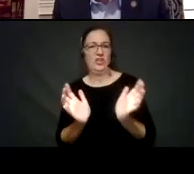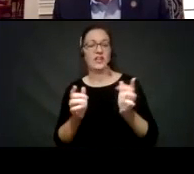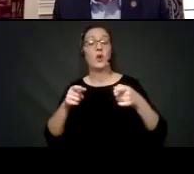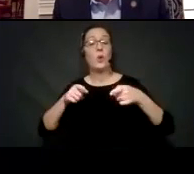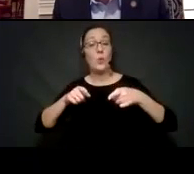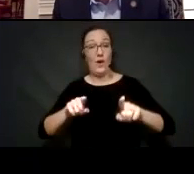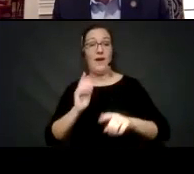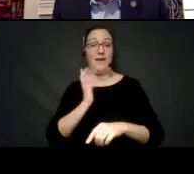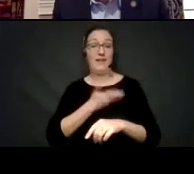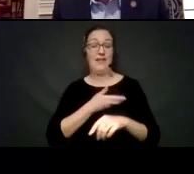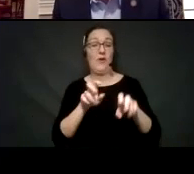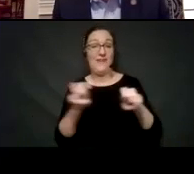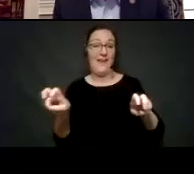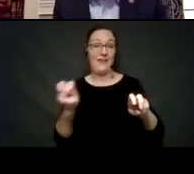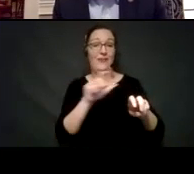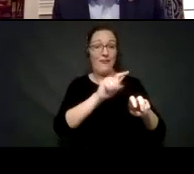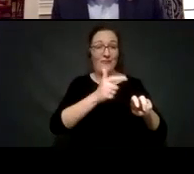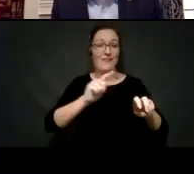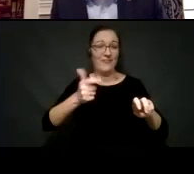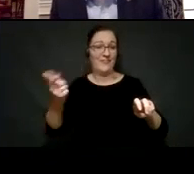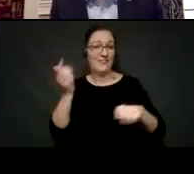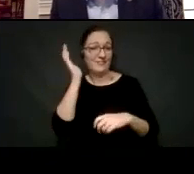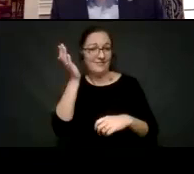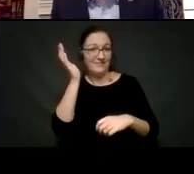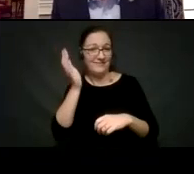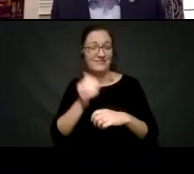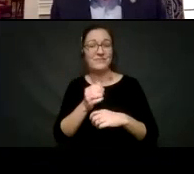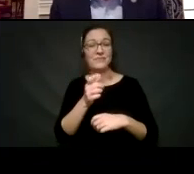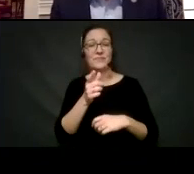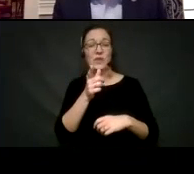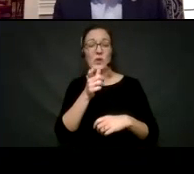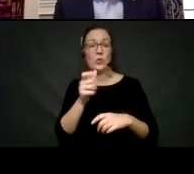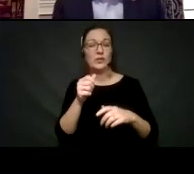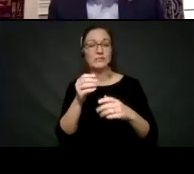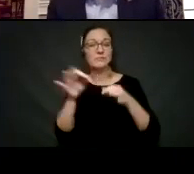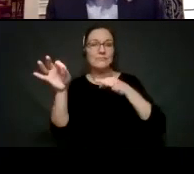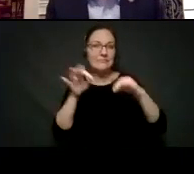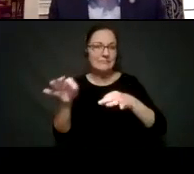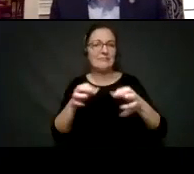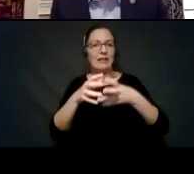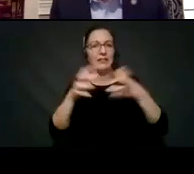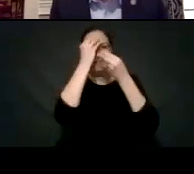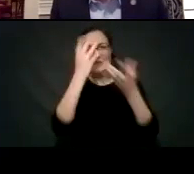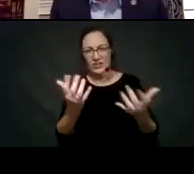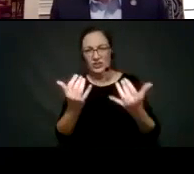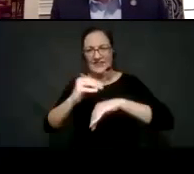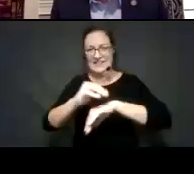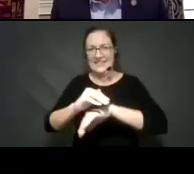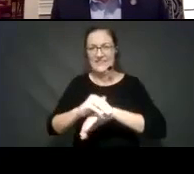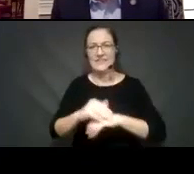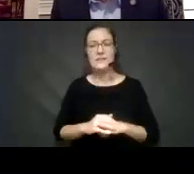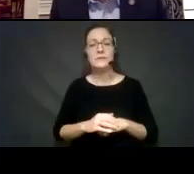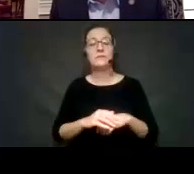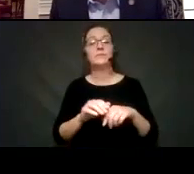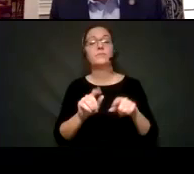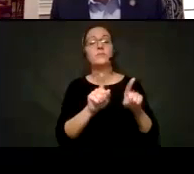incredible panel of folks who are going to be providing information to you all this evening. And